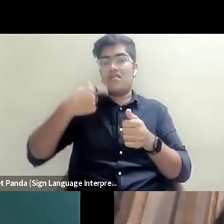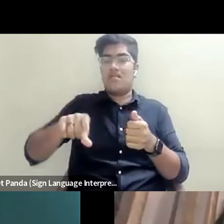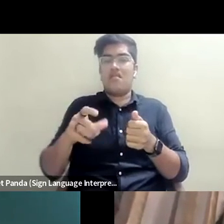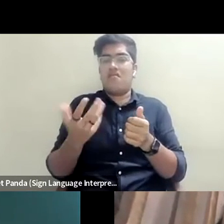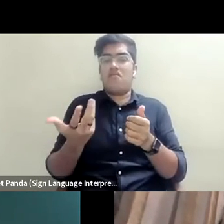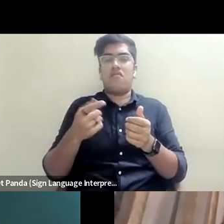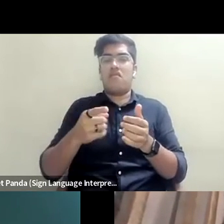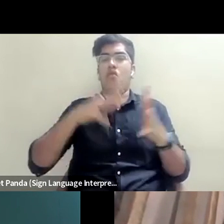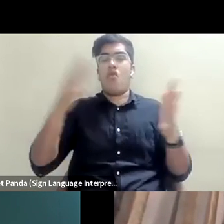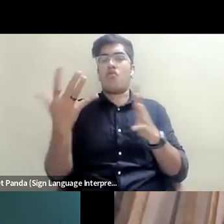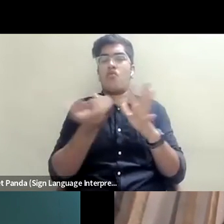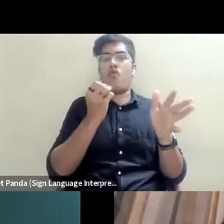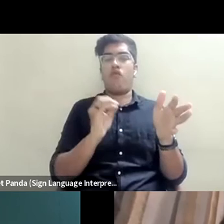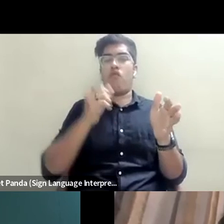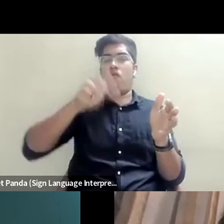fail ourselves.